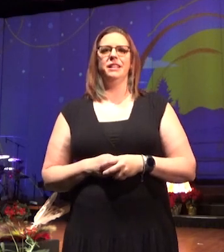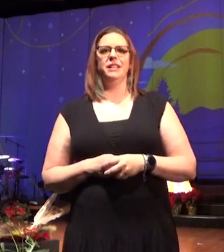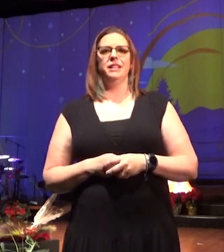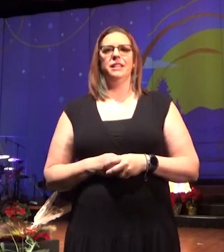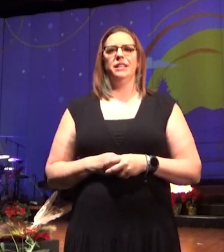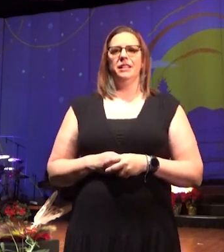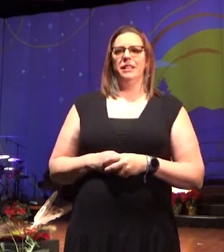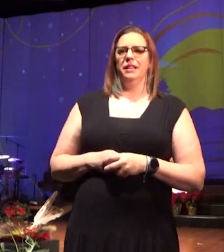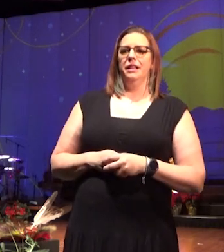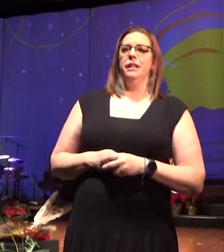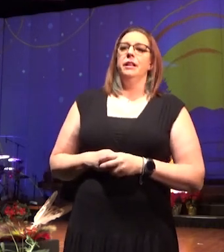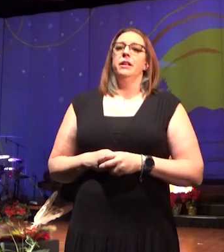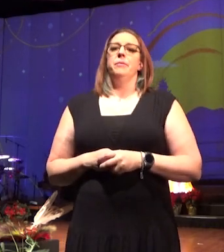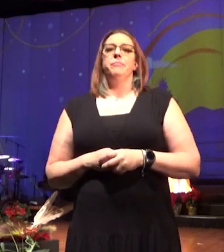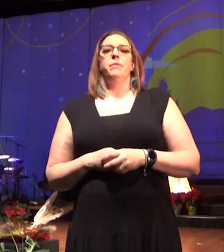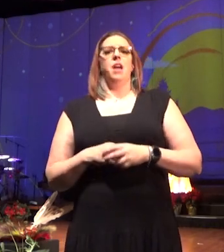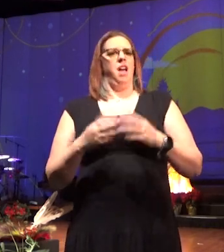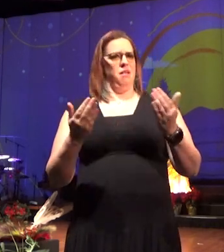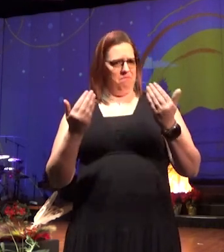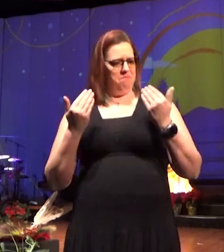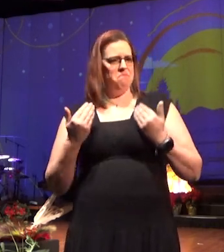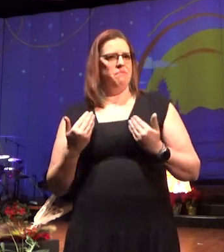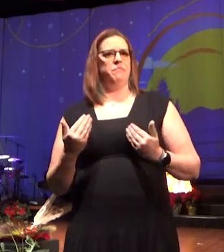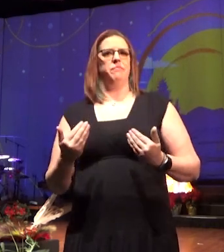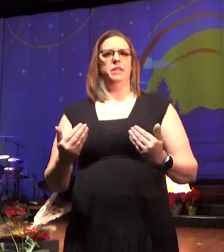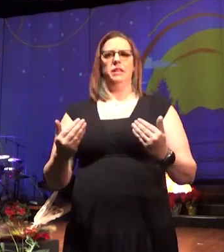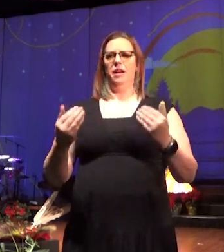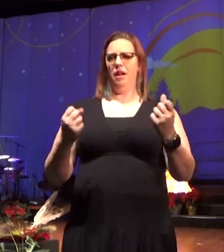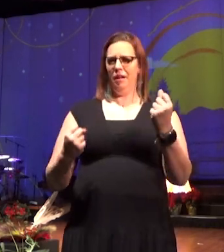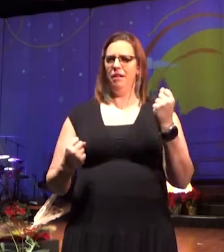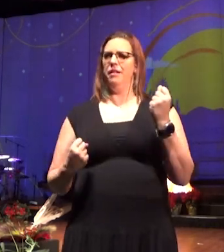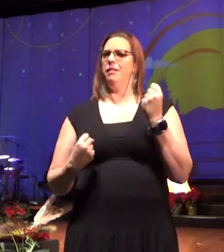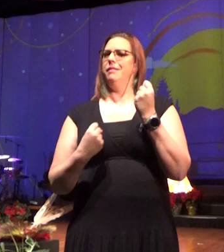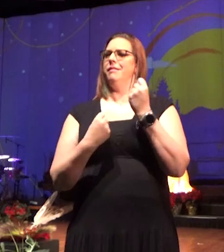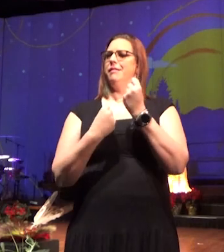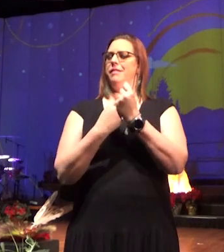And ever I stand on the rock of your love,